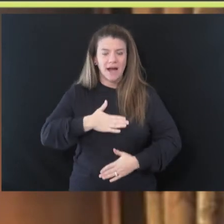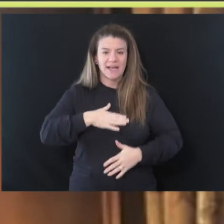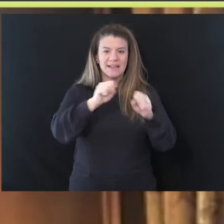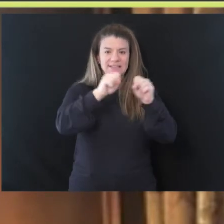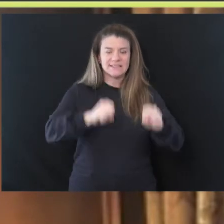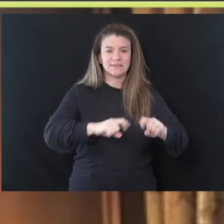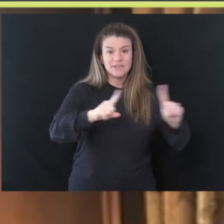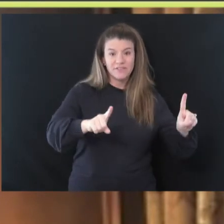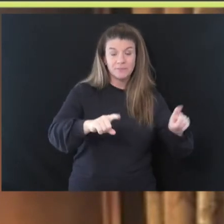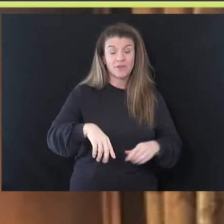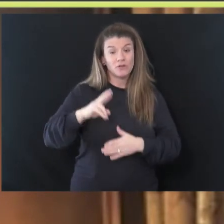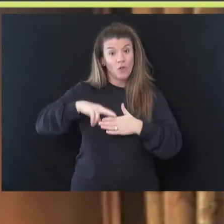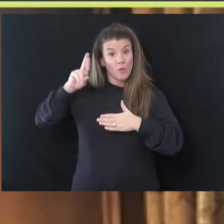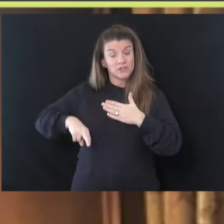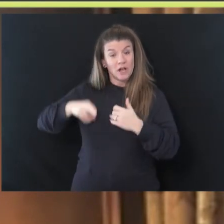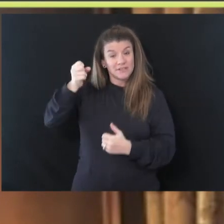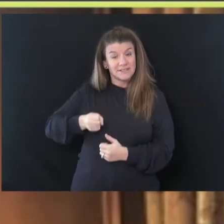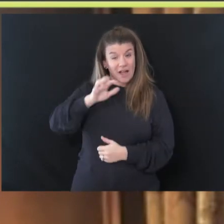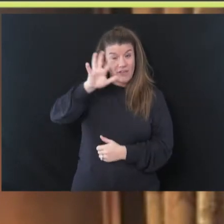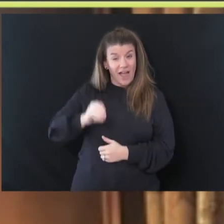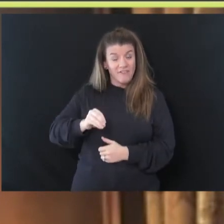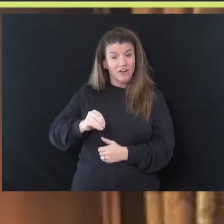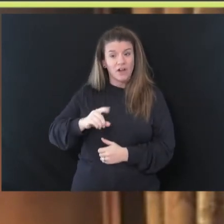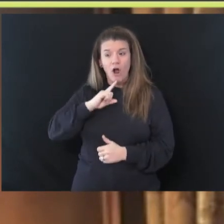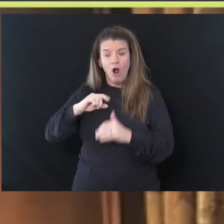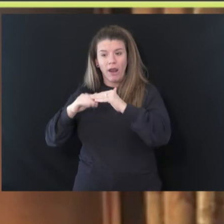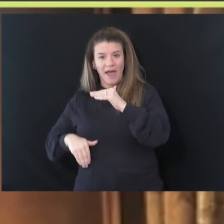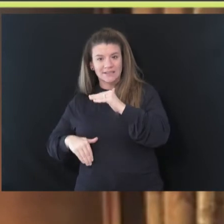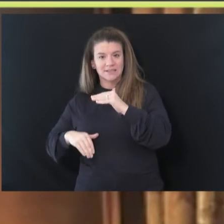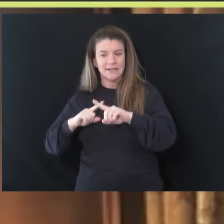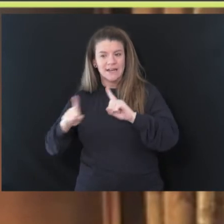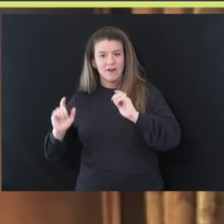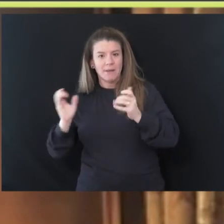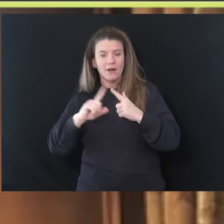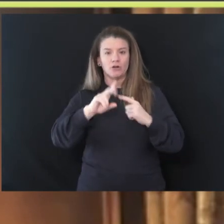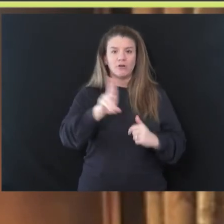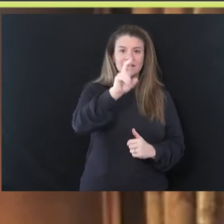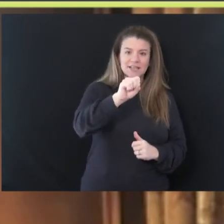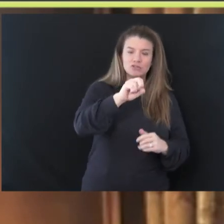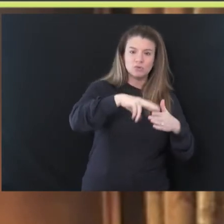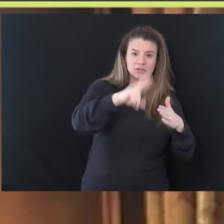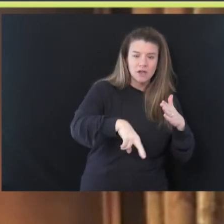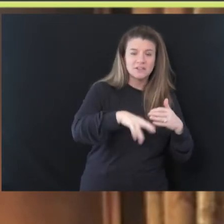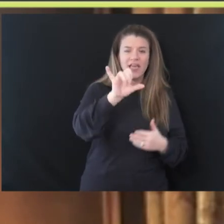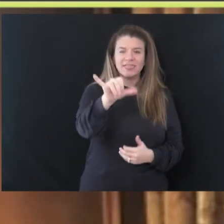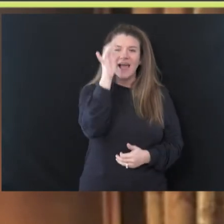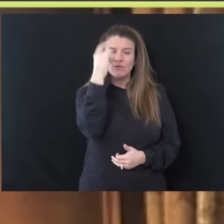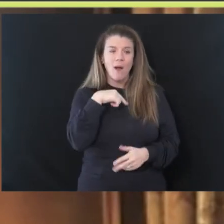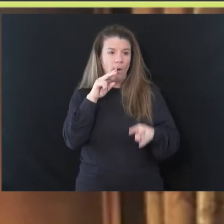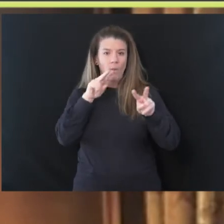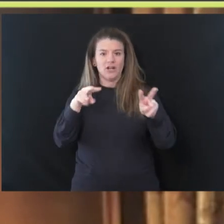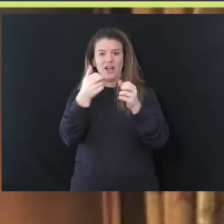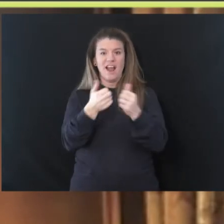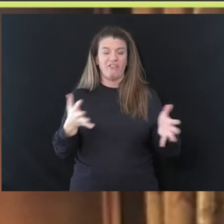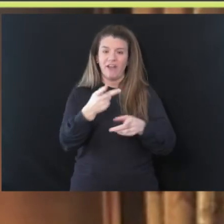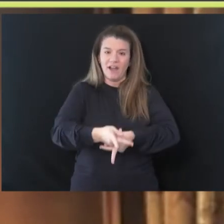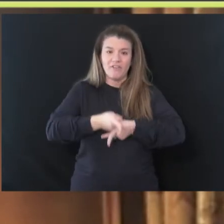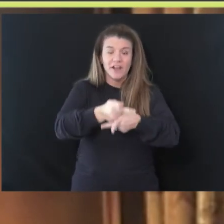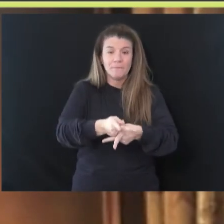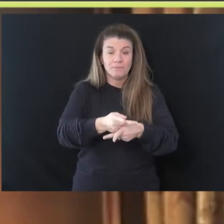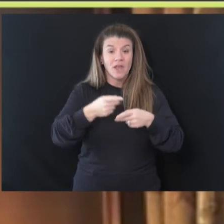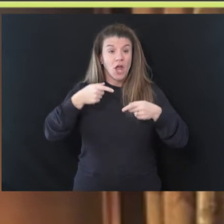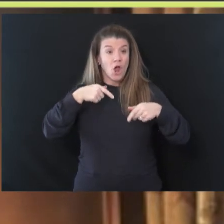South Africa were less good than the results in the United States. And that's the reason why we were watching that very carefully. And while it